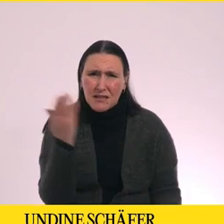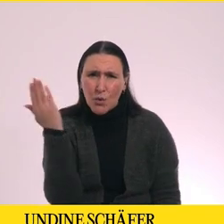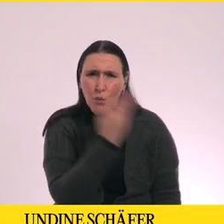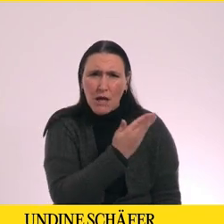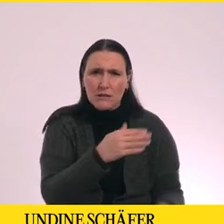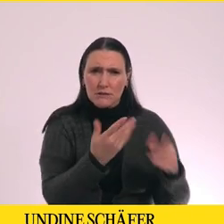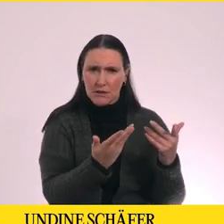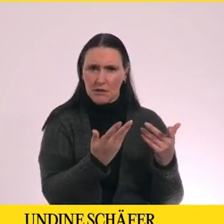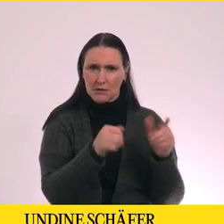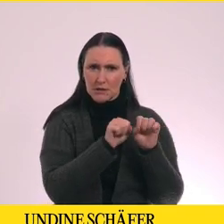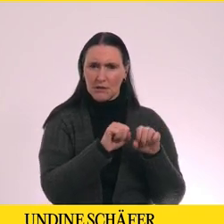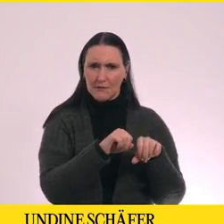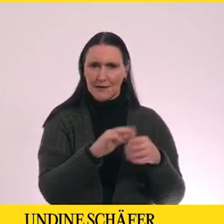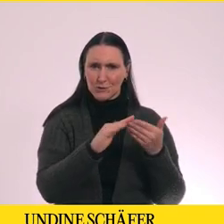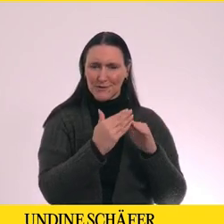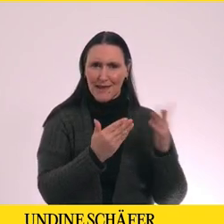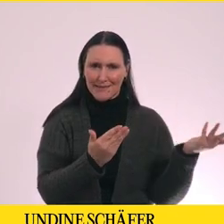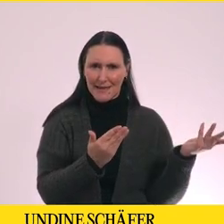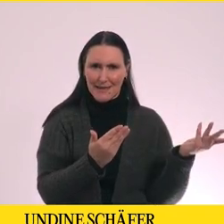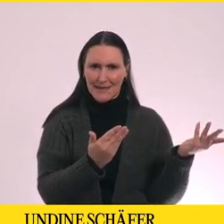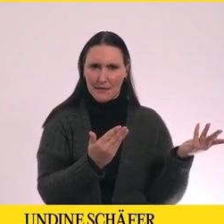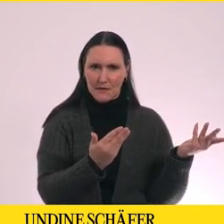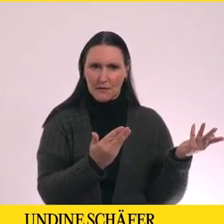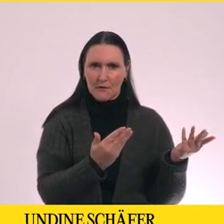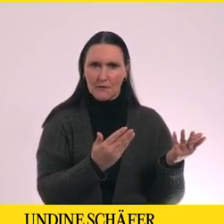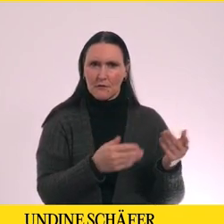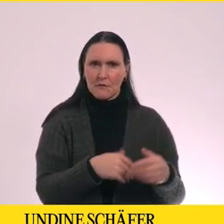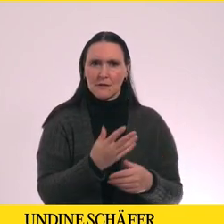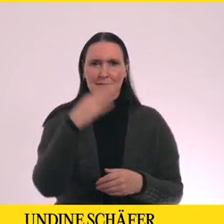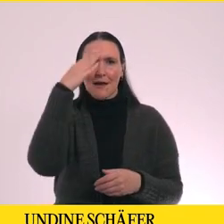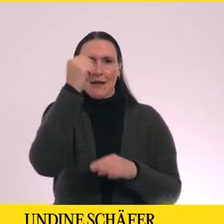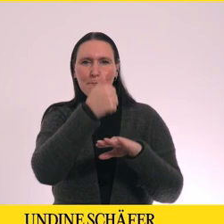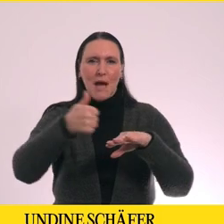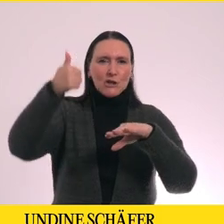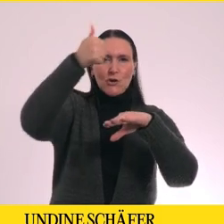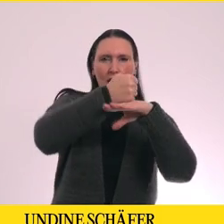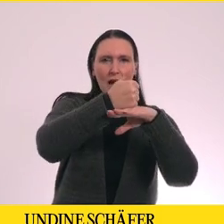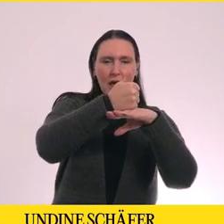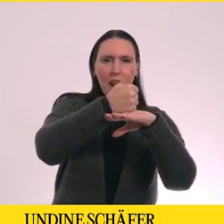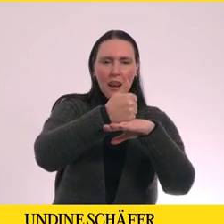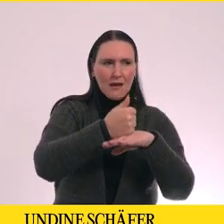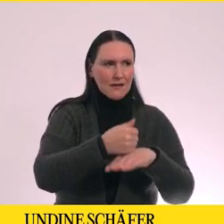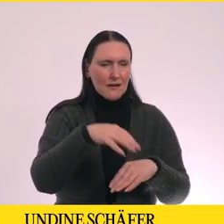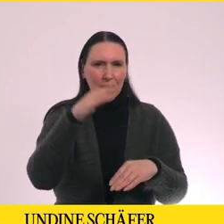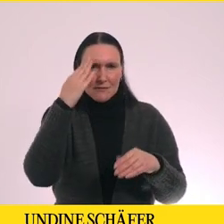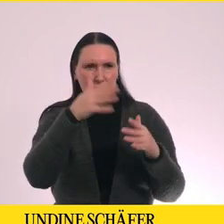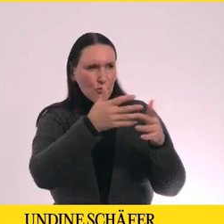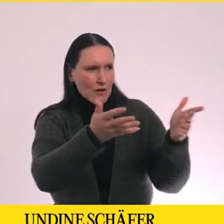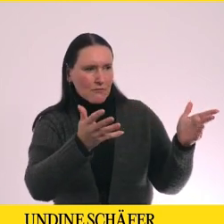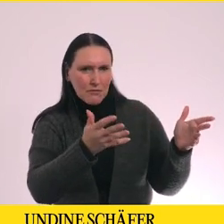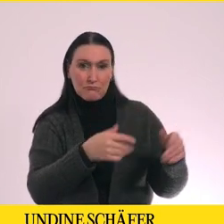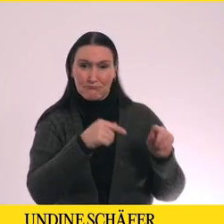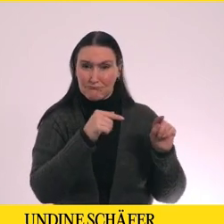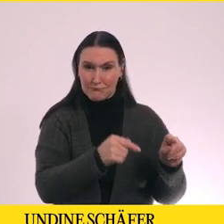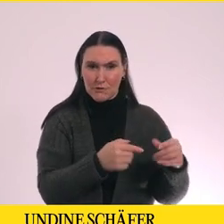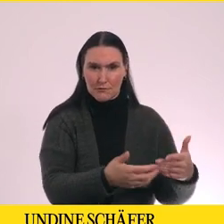so oppressive, so white and patriarchal, is the space for me. This is really the space for art as